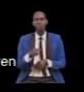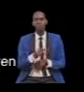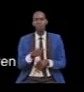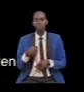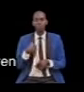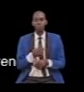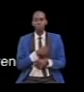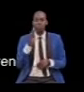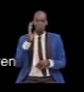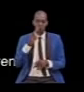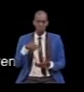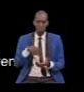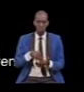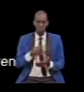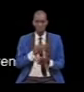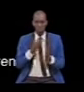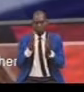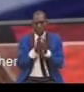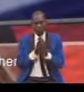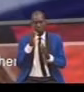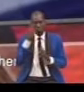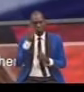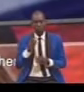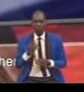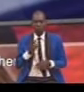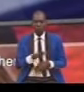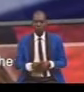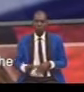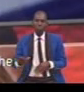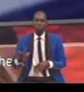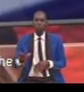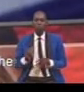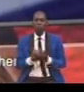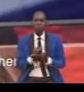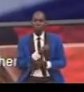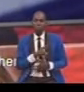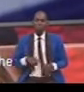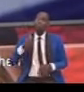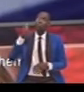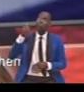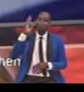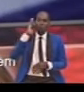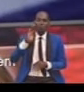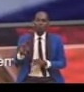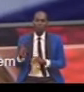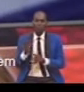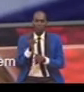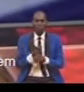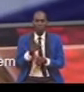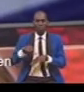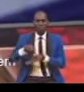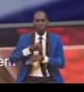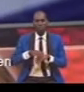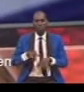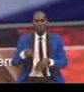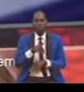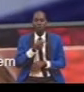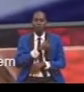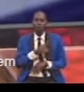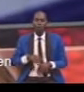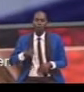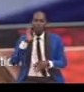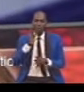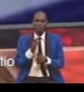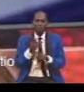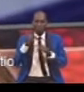to rise up and we pray for these children, that the Lord Himself will keep the anointing on them, that the Lord Himself will keep the power